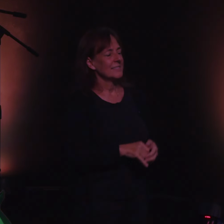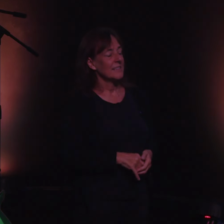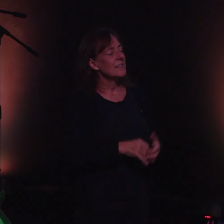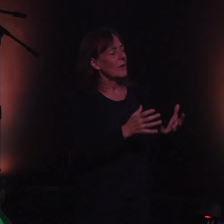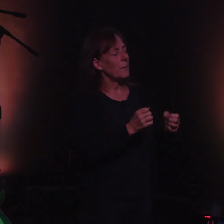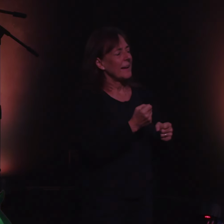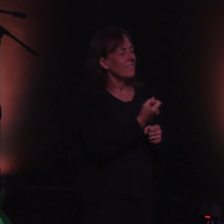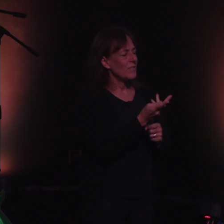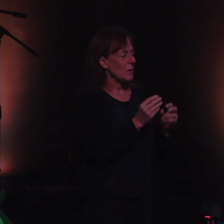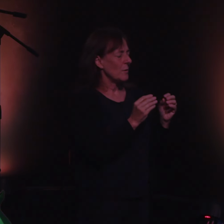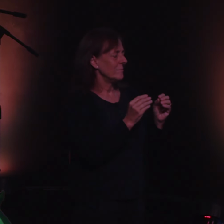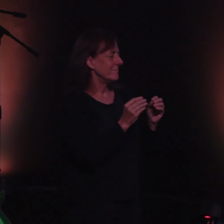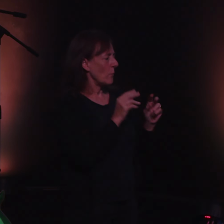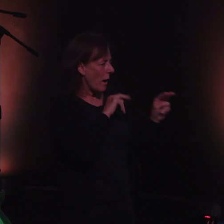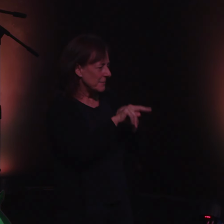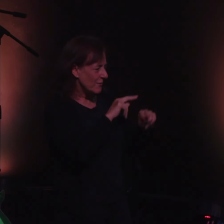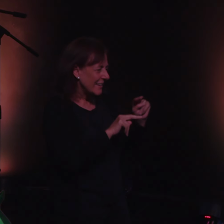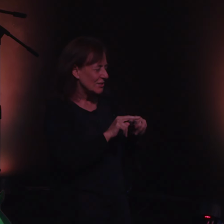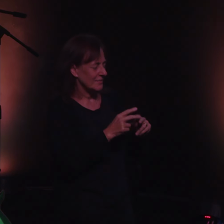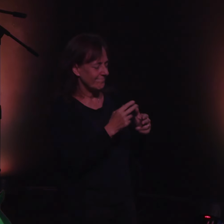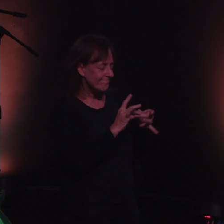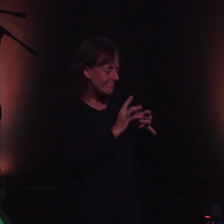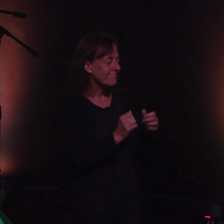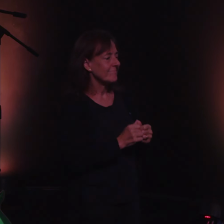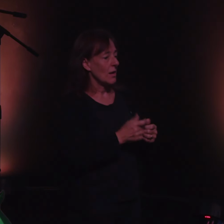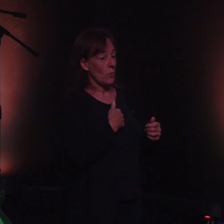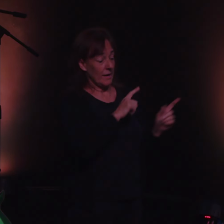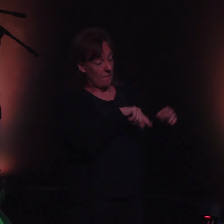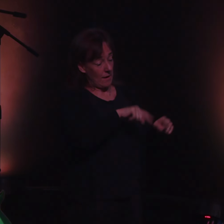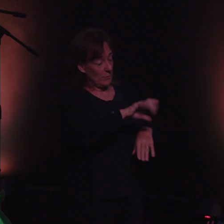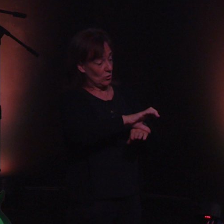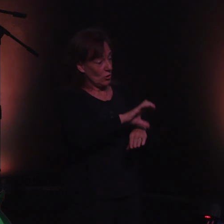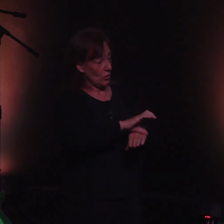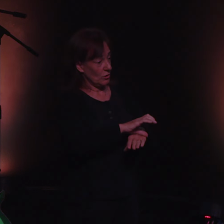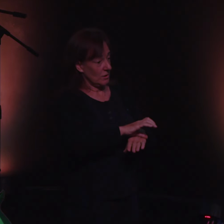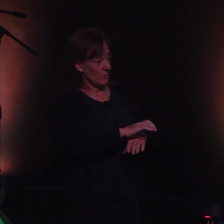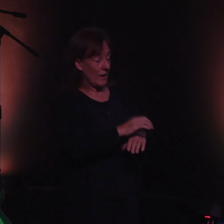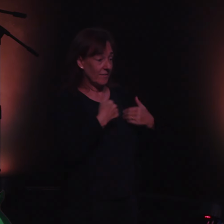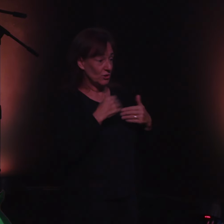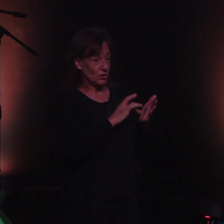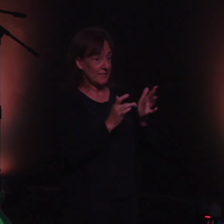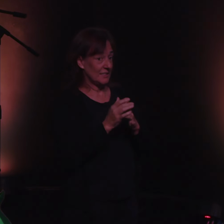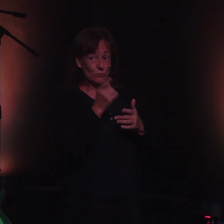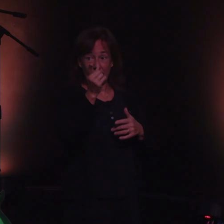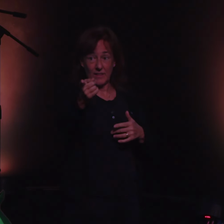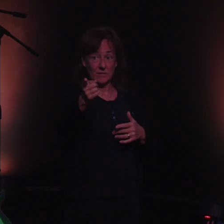So I want to make a couple of observations and then we'll be done. Because if we're going to be a church that's just Jesus, we have that written on our wall back here.